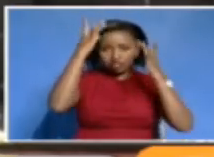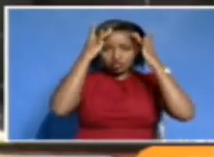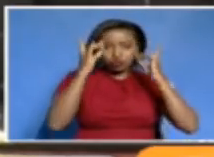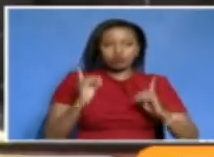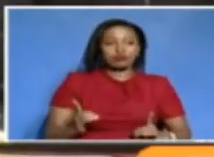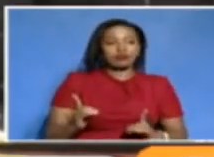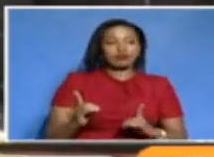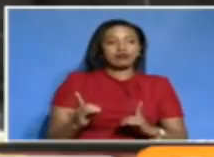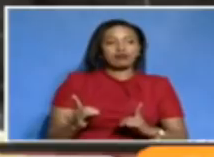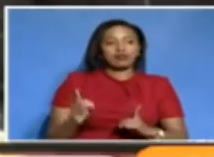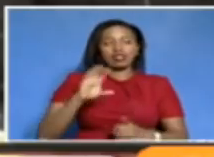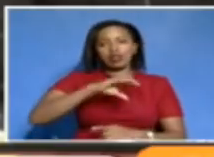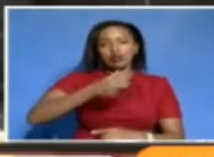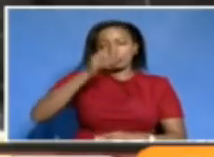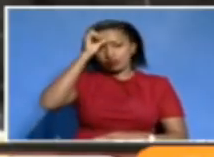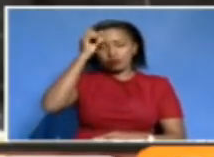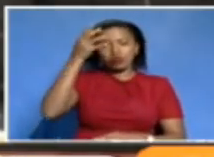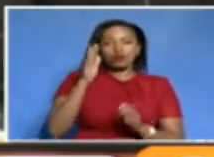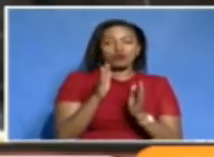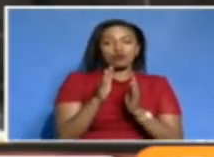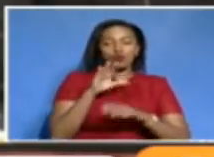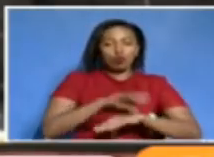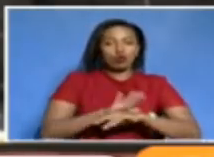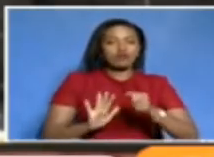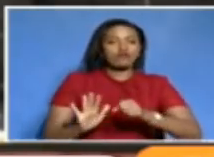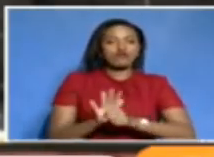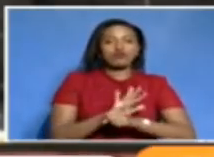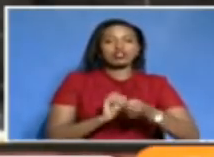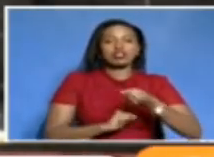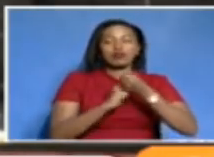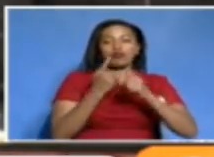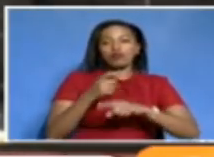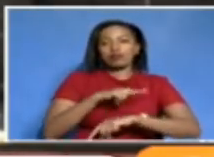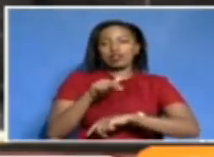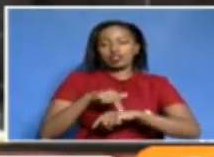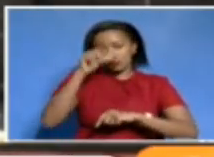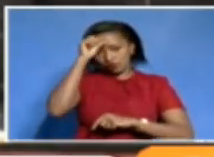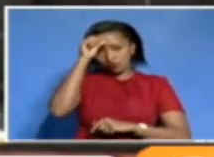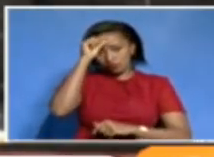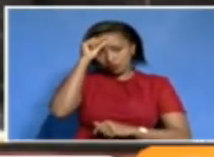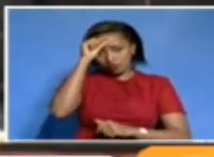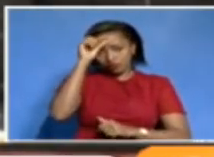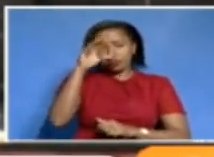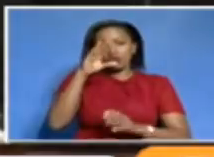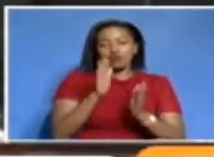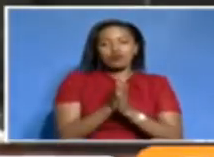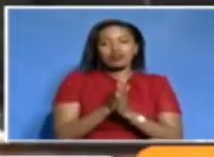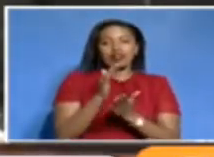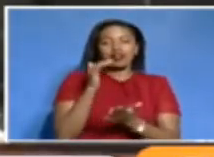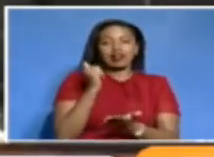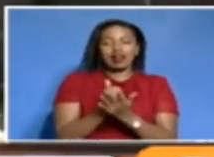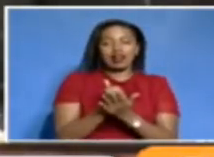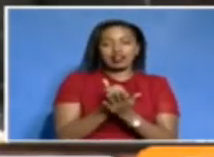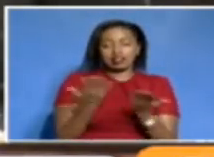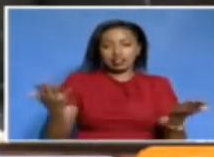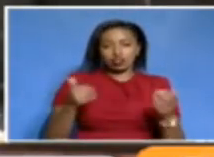Government, with full support from the national government, effected Gazette Notice number